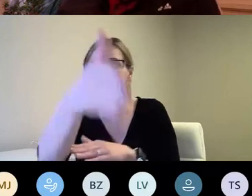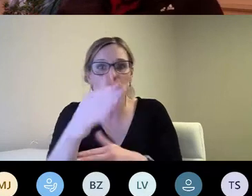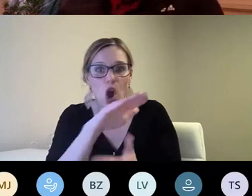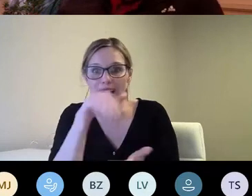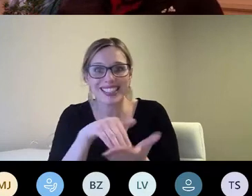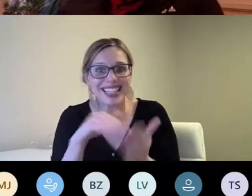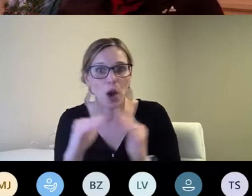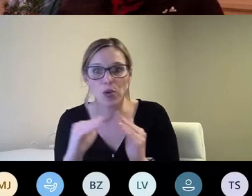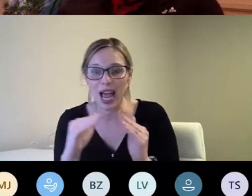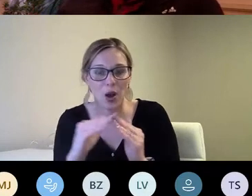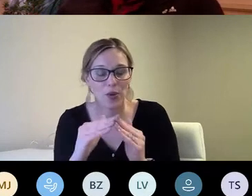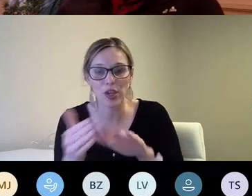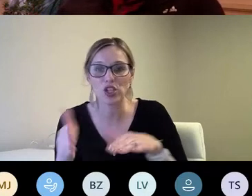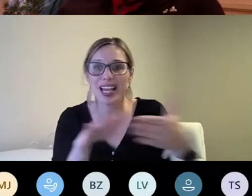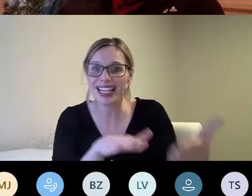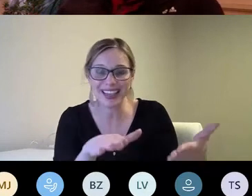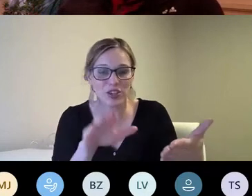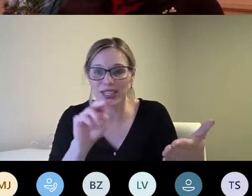it dead ends.